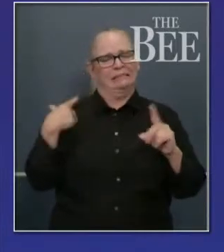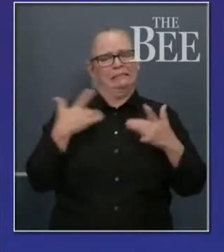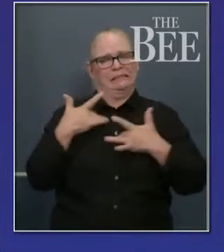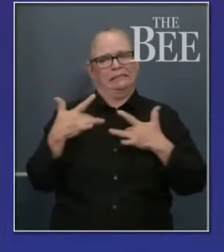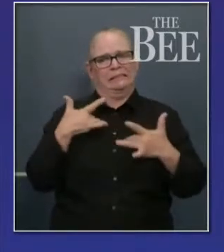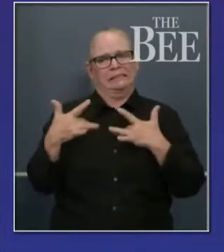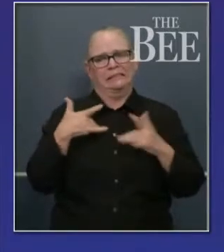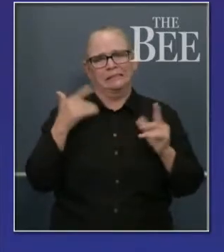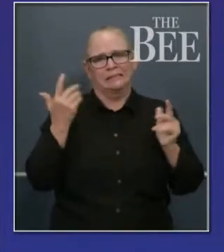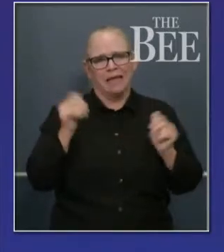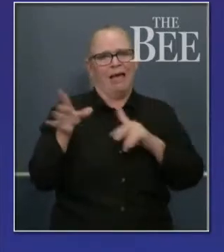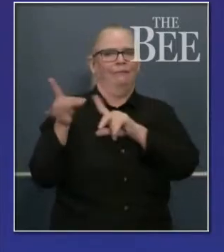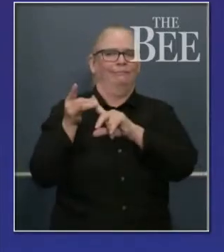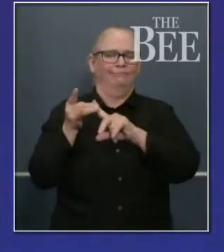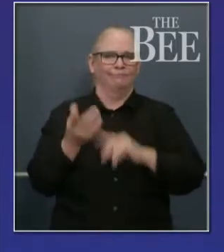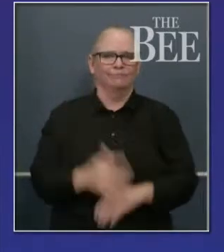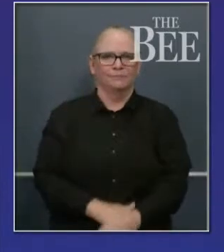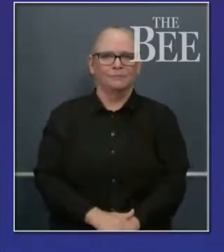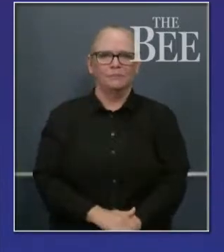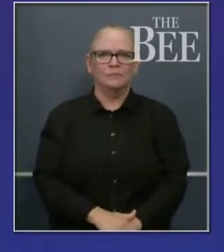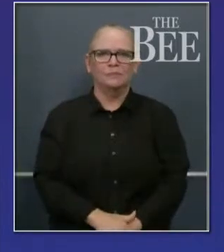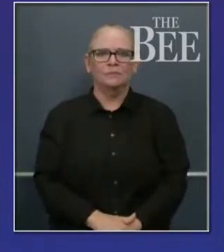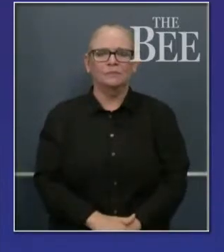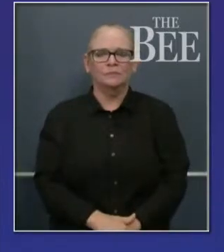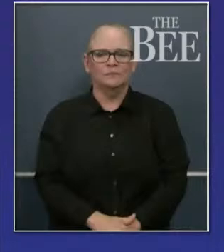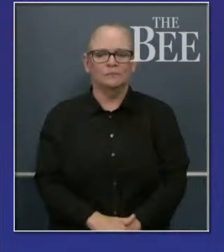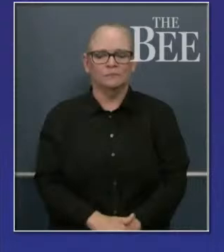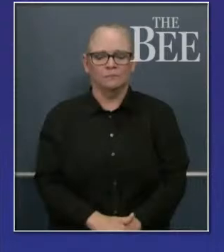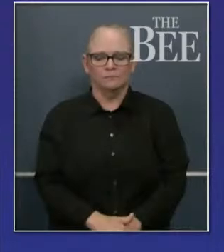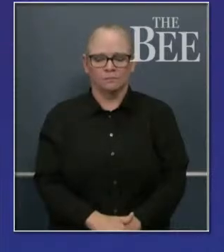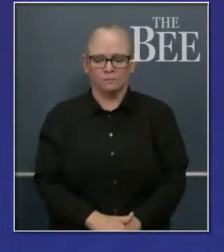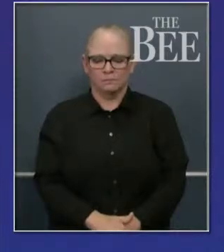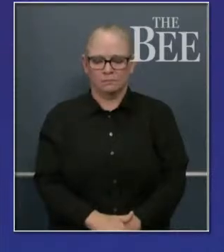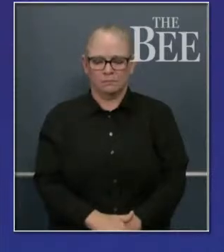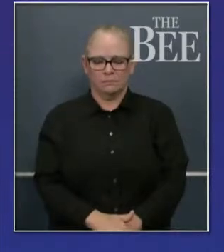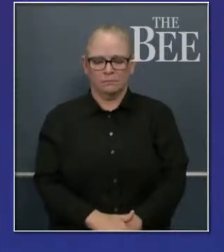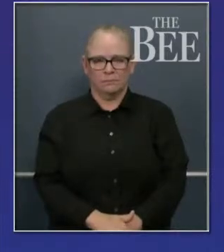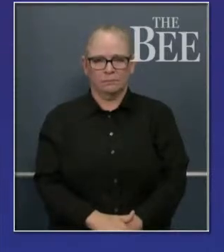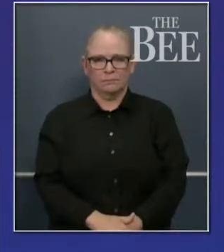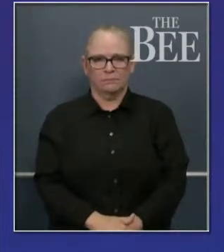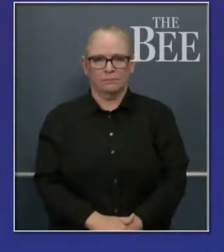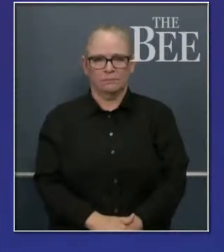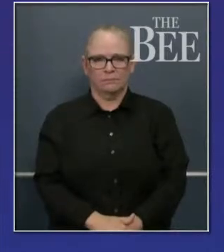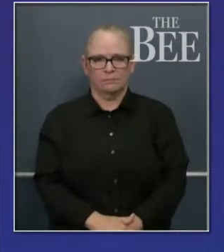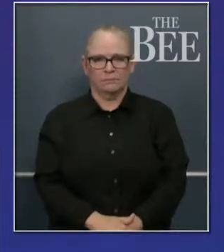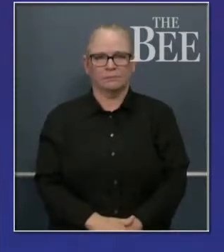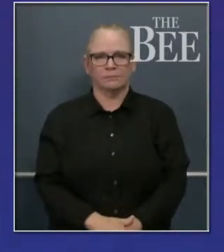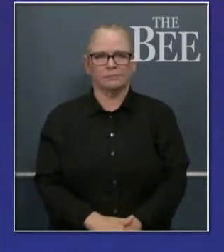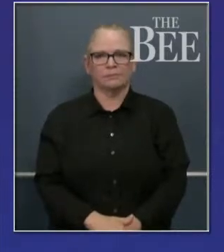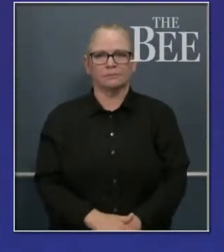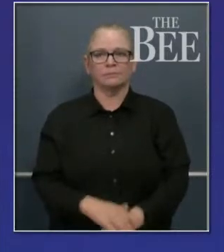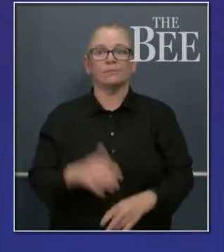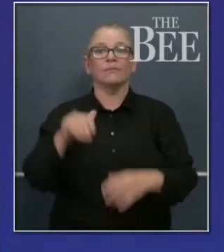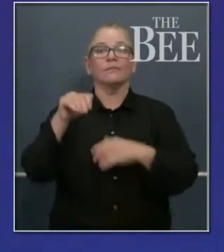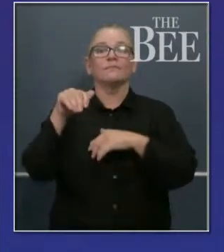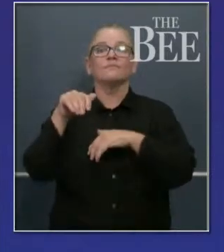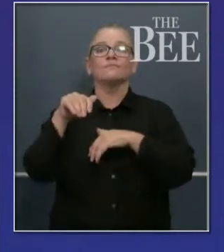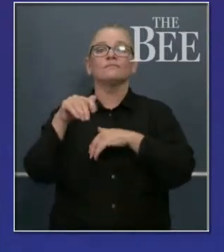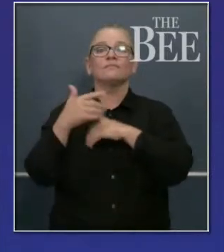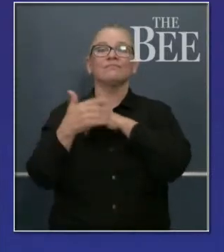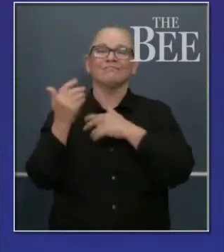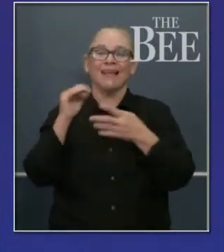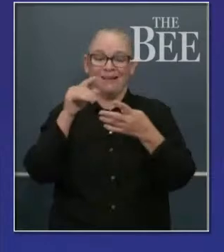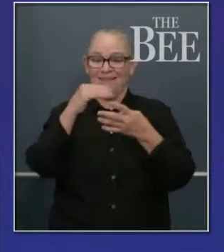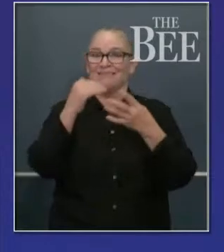Thank you, Doctor. So again, as Dr. Galley said, new counties that were added to the red tier: Marin, Inyo, and Tehama